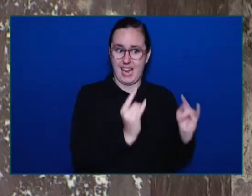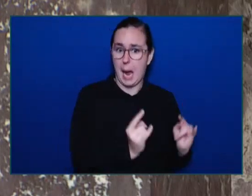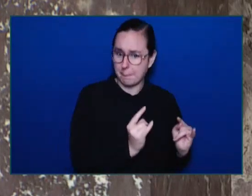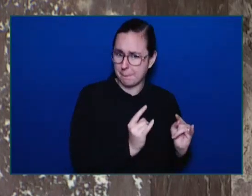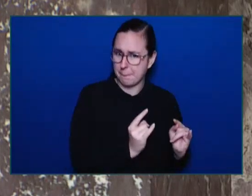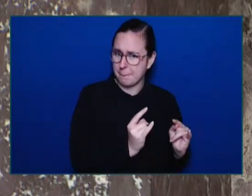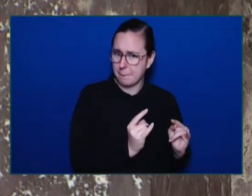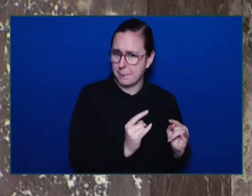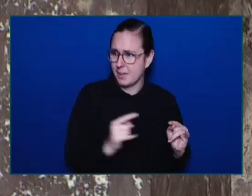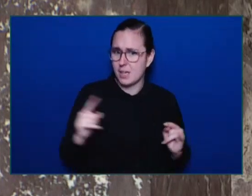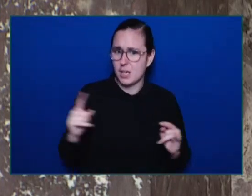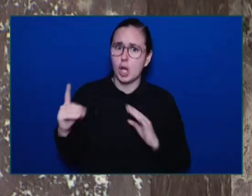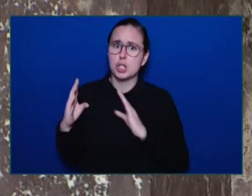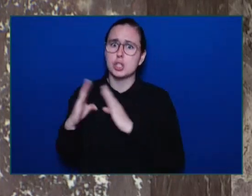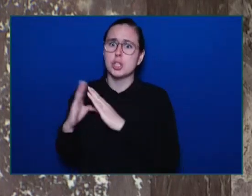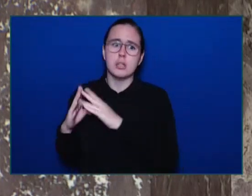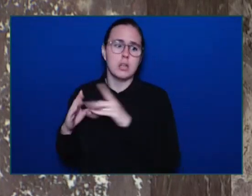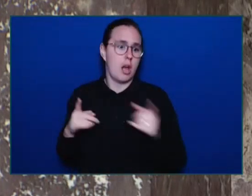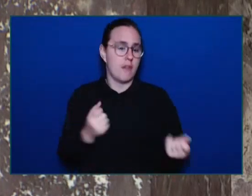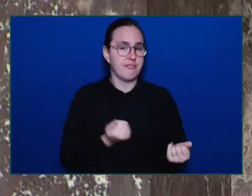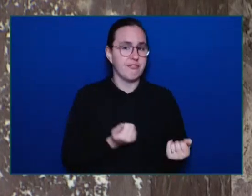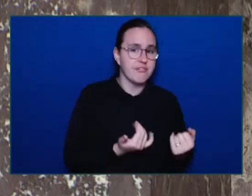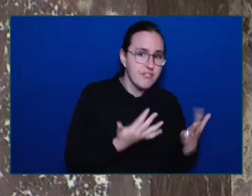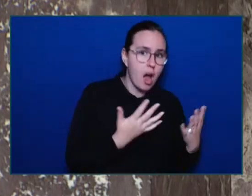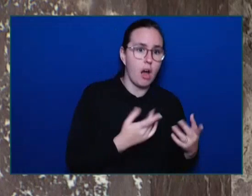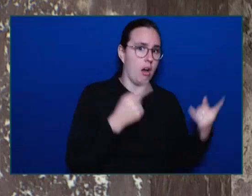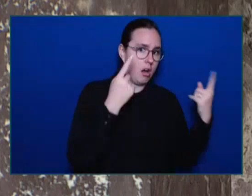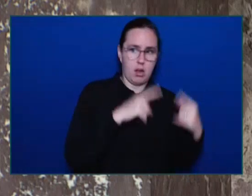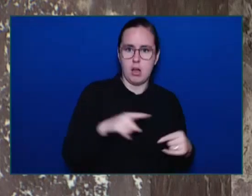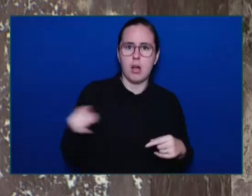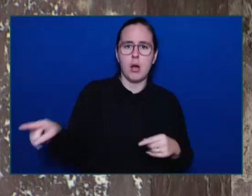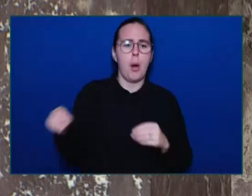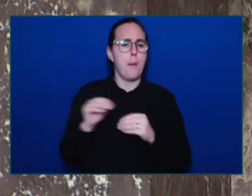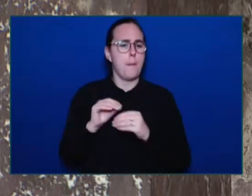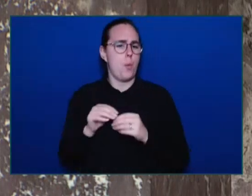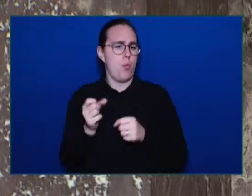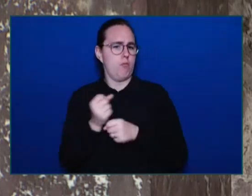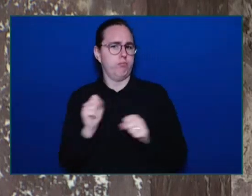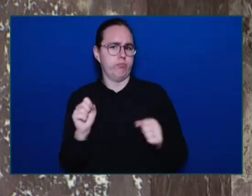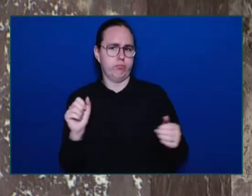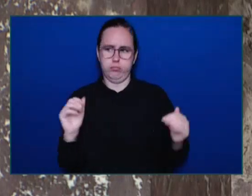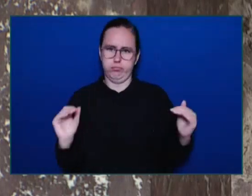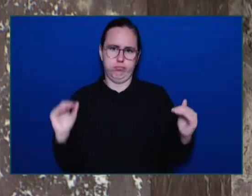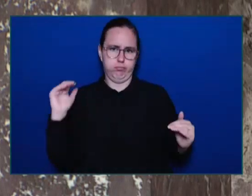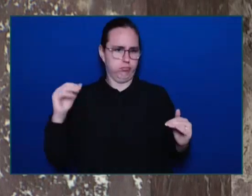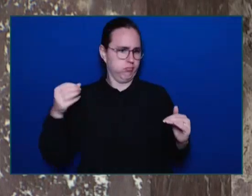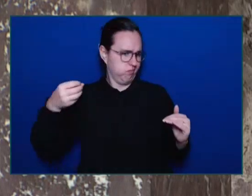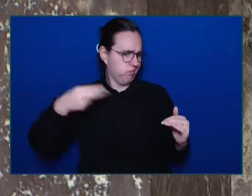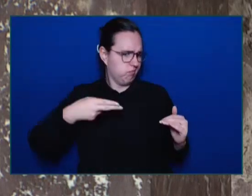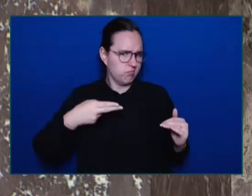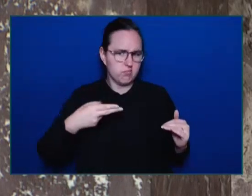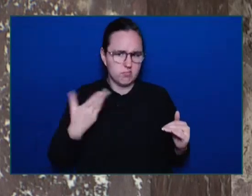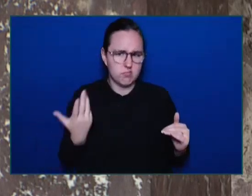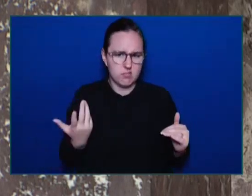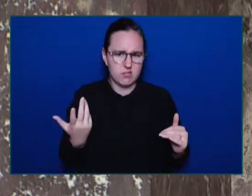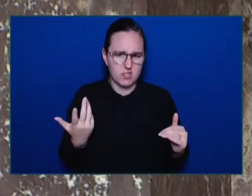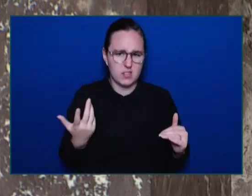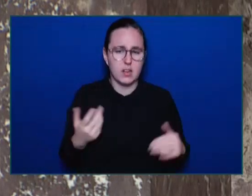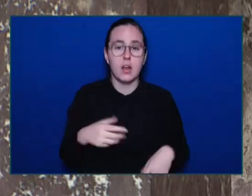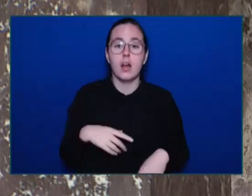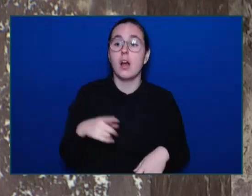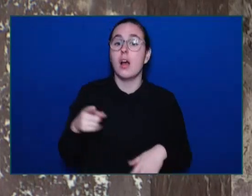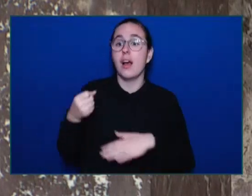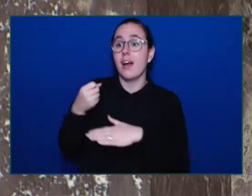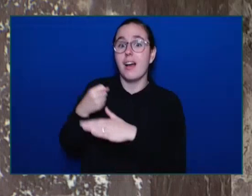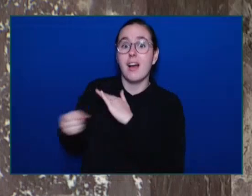And then when they get into shelters, we assess their needs. From there, we move them into different housing units. We have housing units coming on in the short